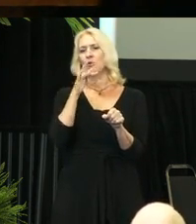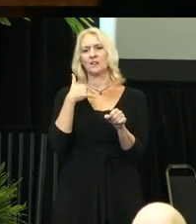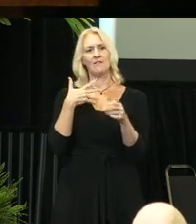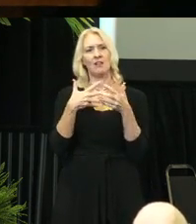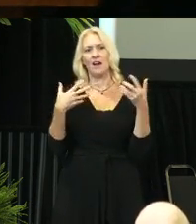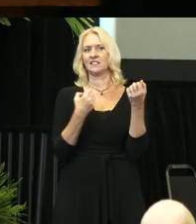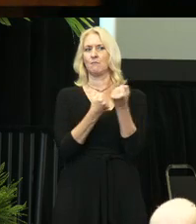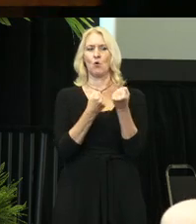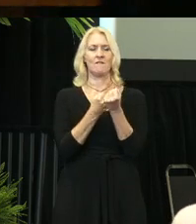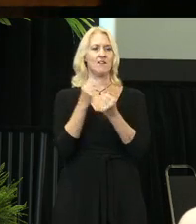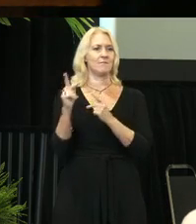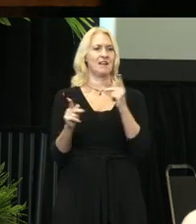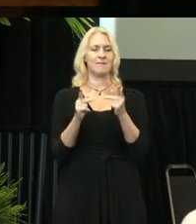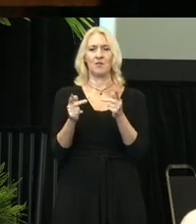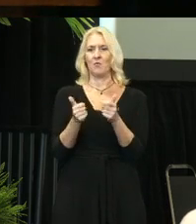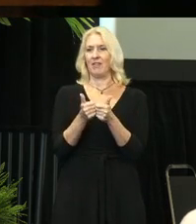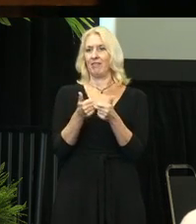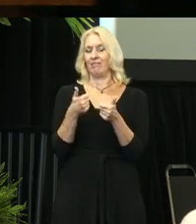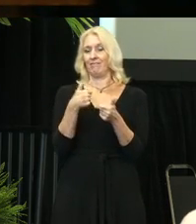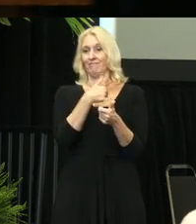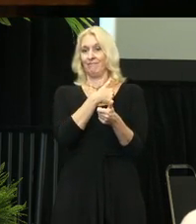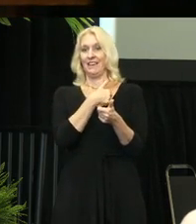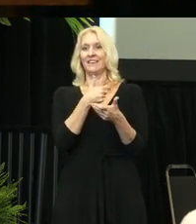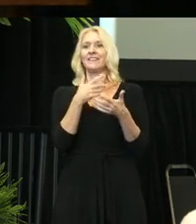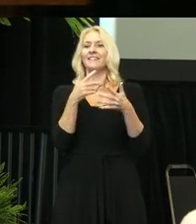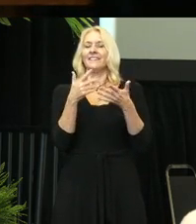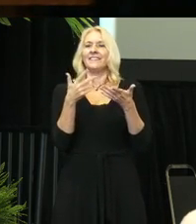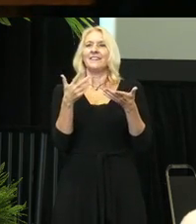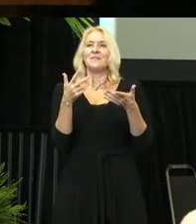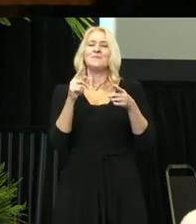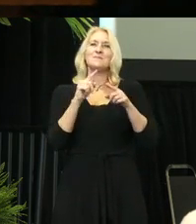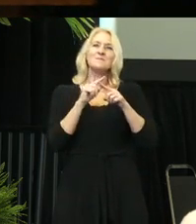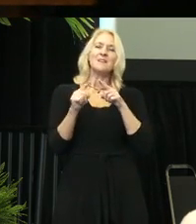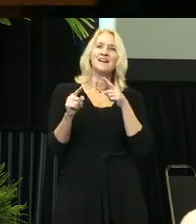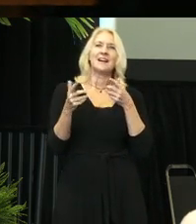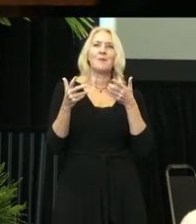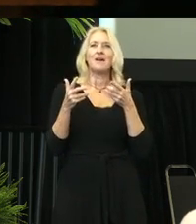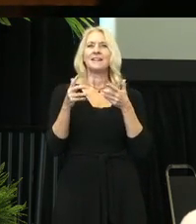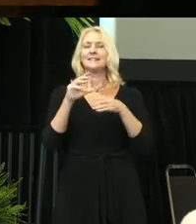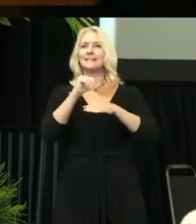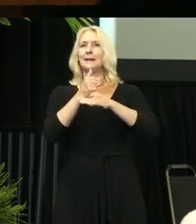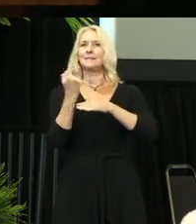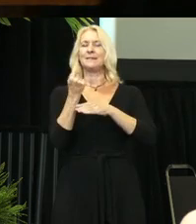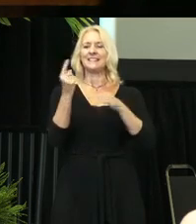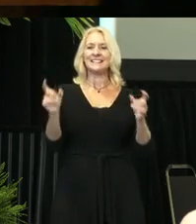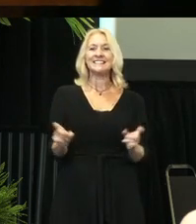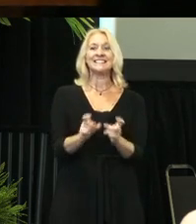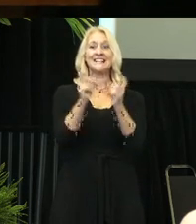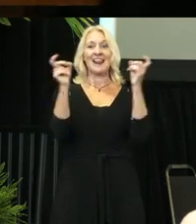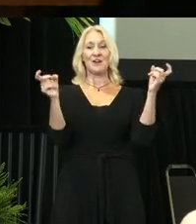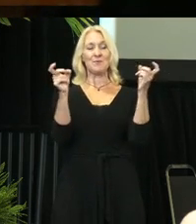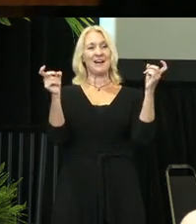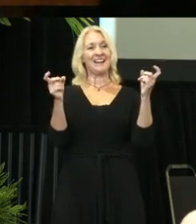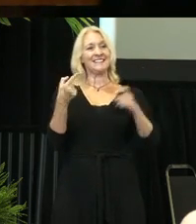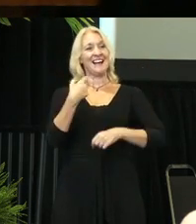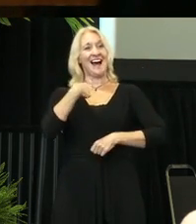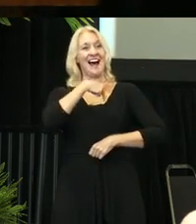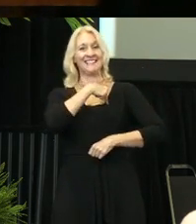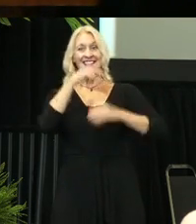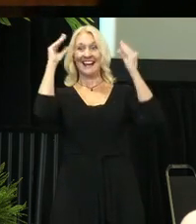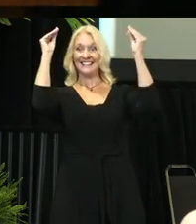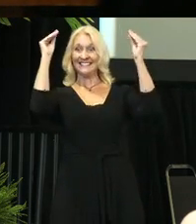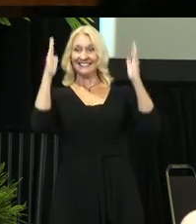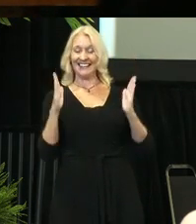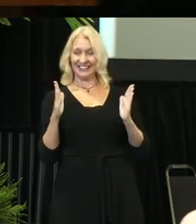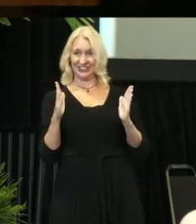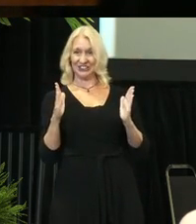I wanted to create a conference that celebrates us and excites students to see, wow, our professors are